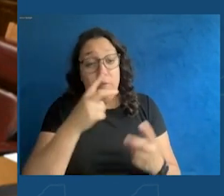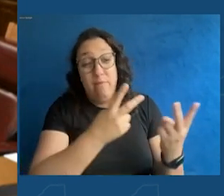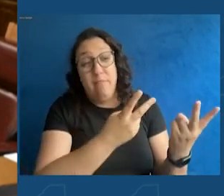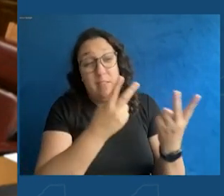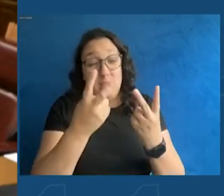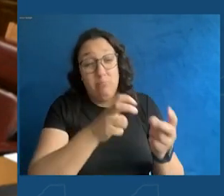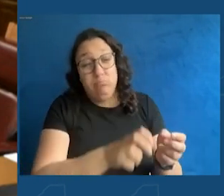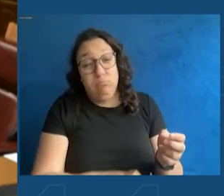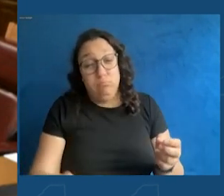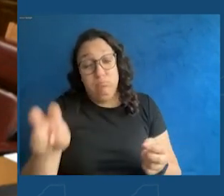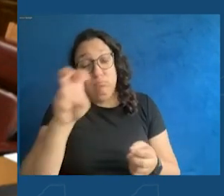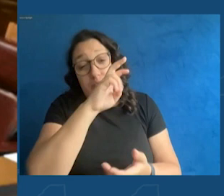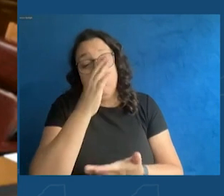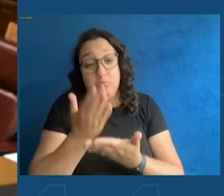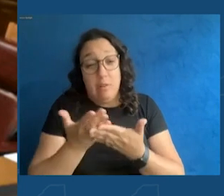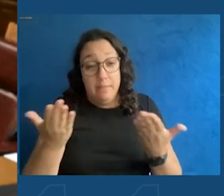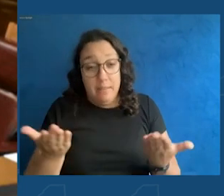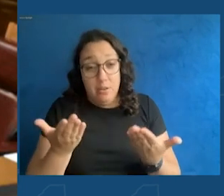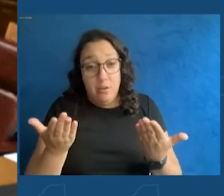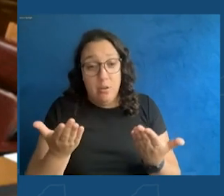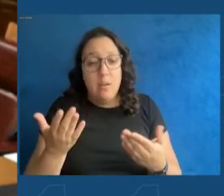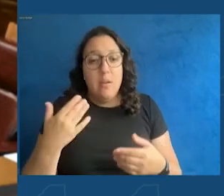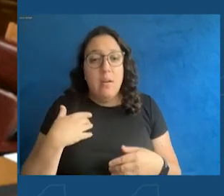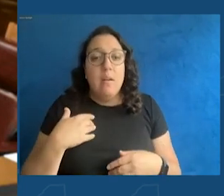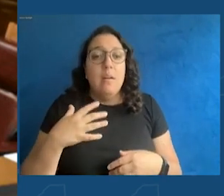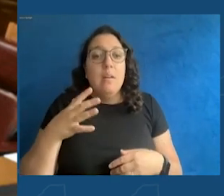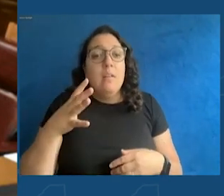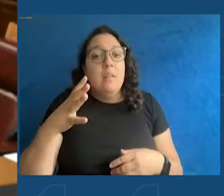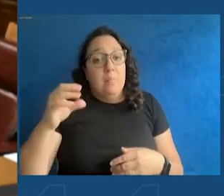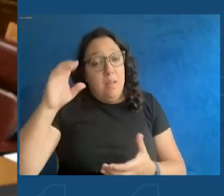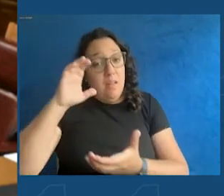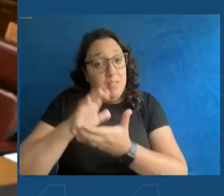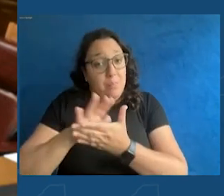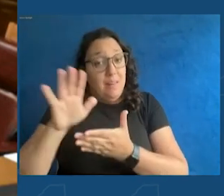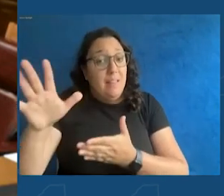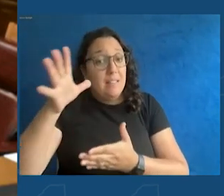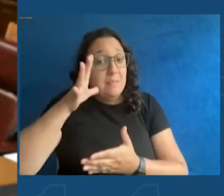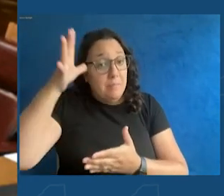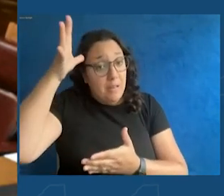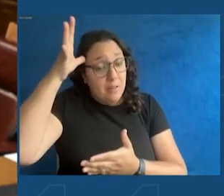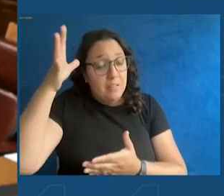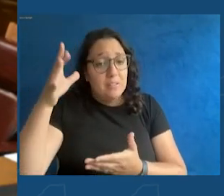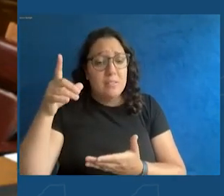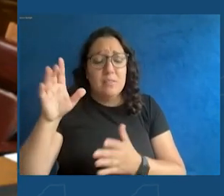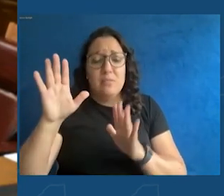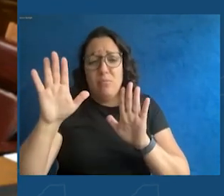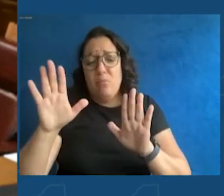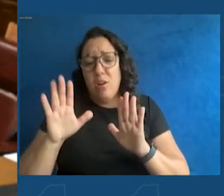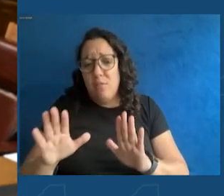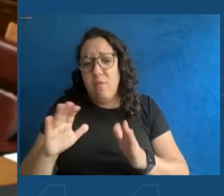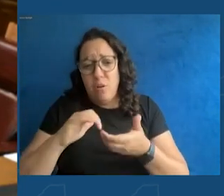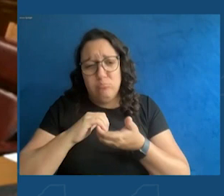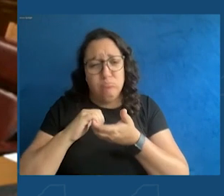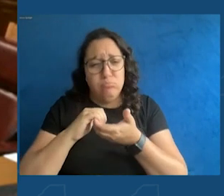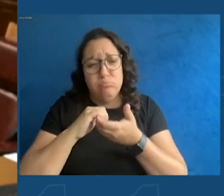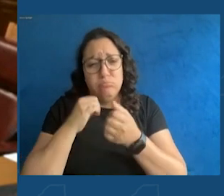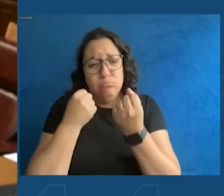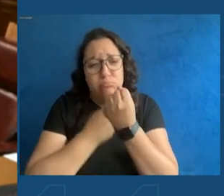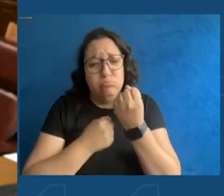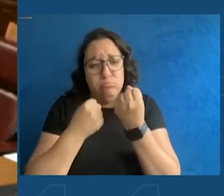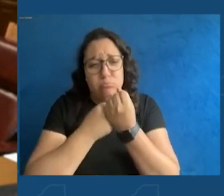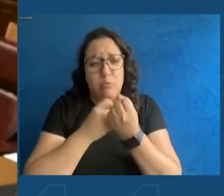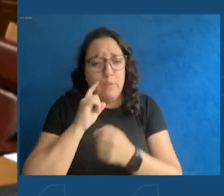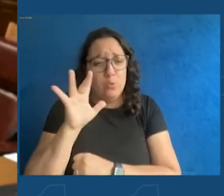My in-laws, both gone now, but wonderful neighbors, babysitters, and dinner companions for 25 years.